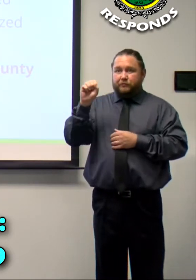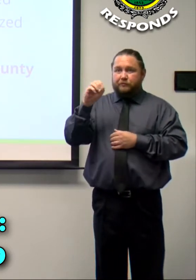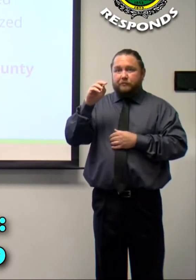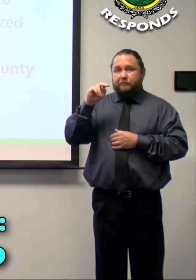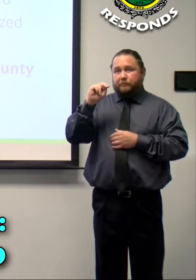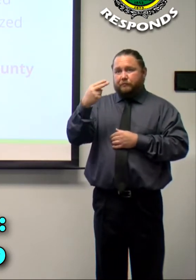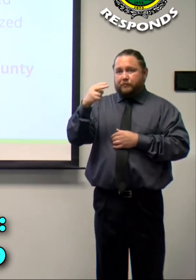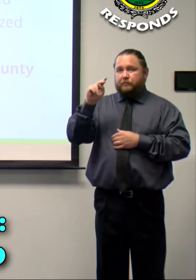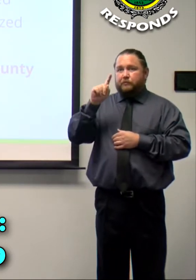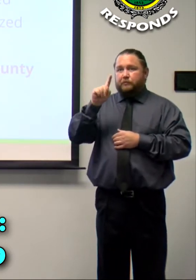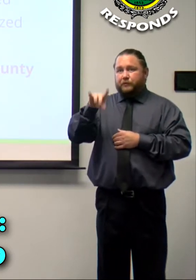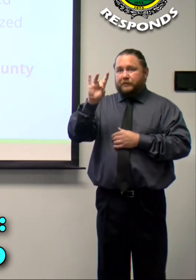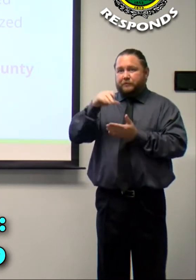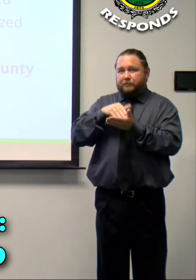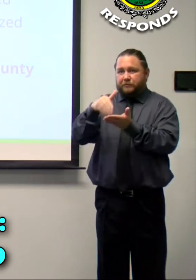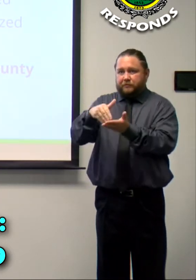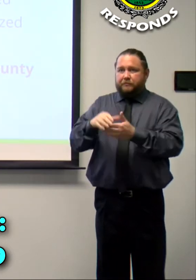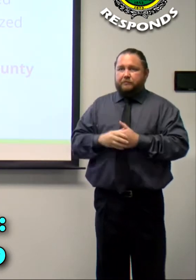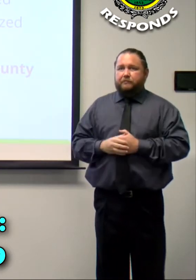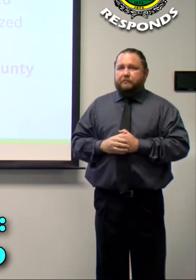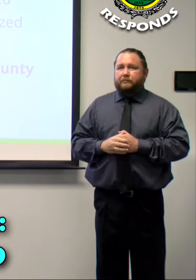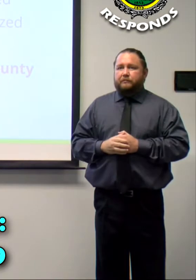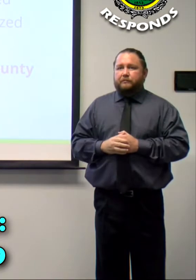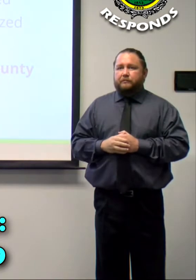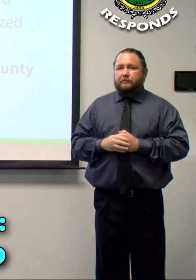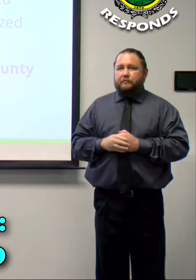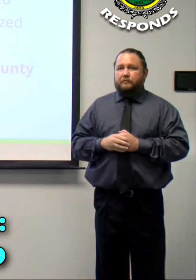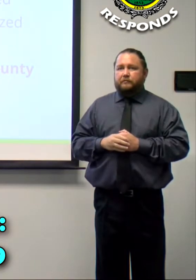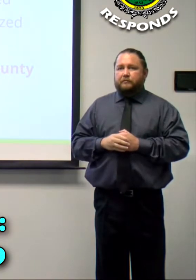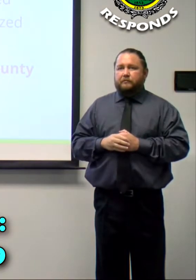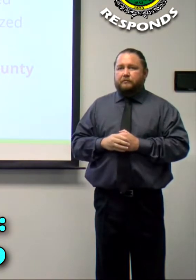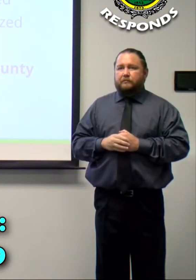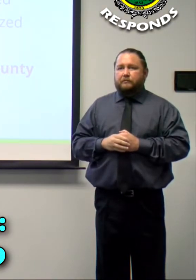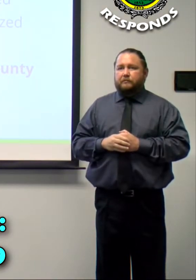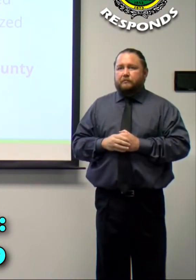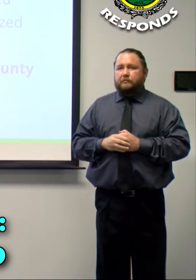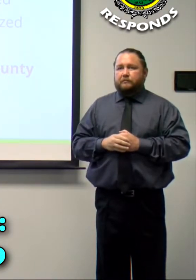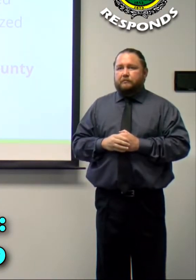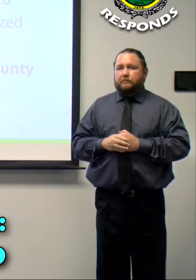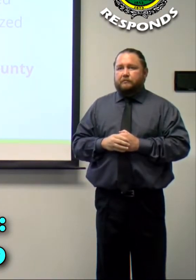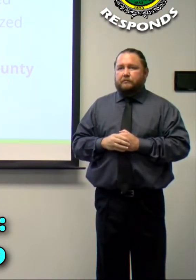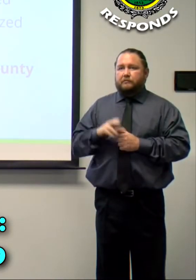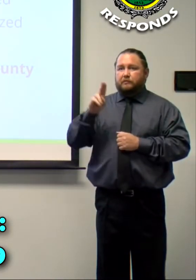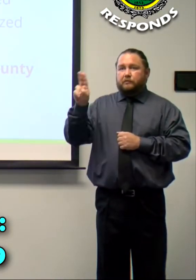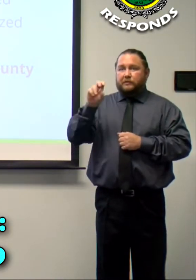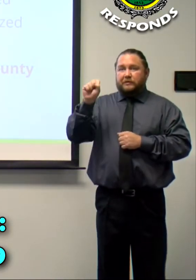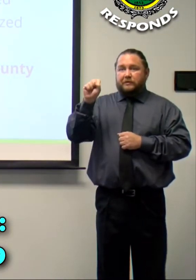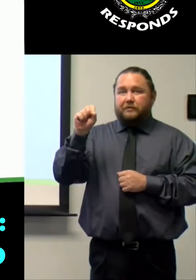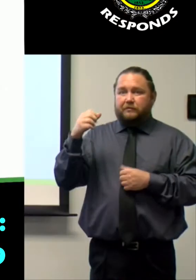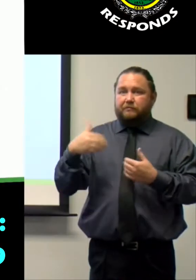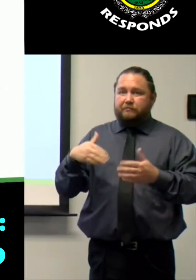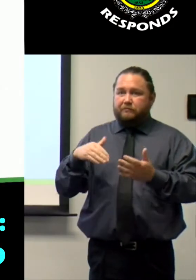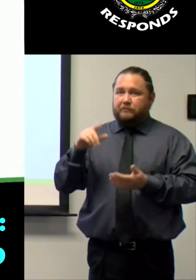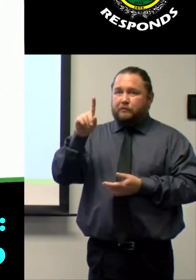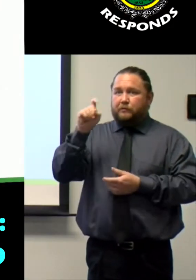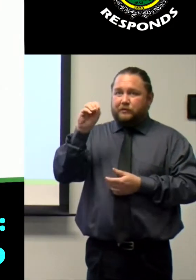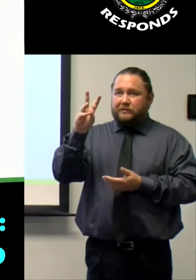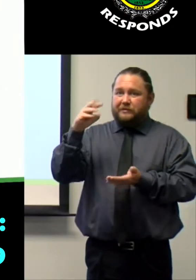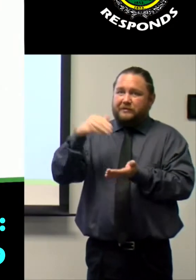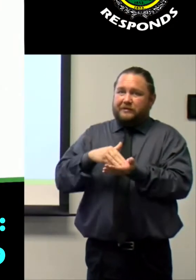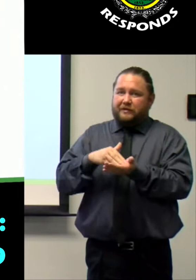world, 106,000. Just shows you how deadly this disease can be. Here in New Hampshire, we've